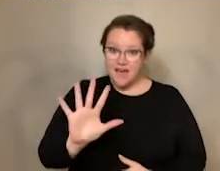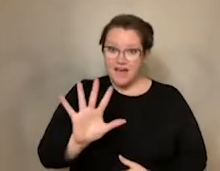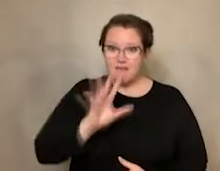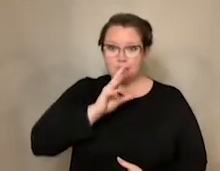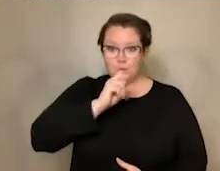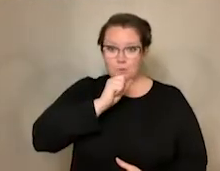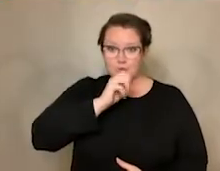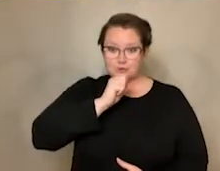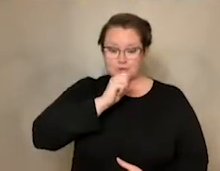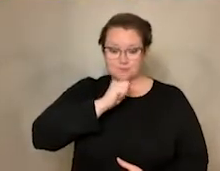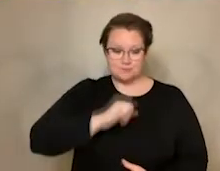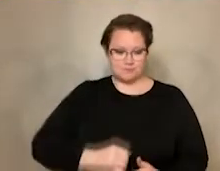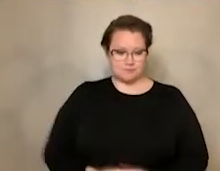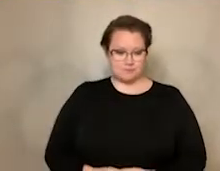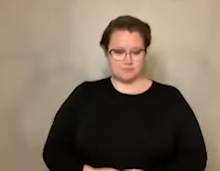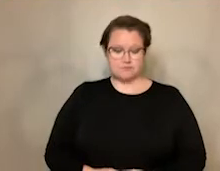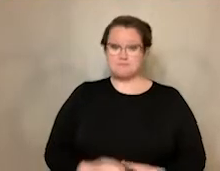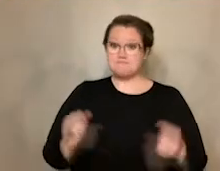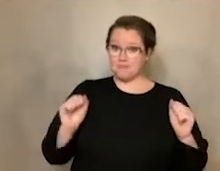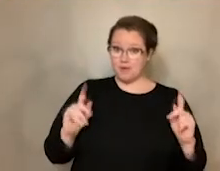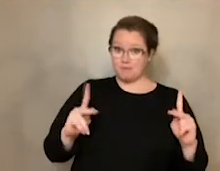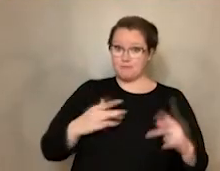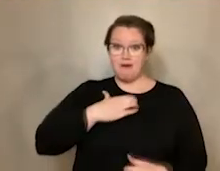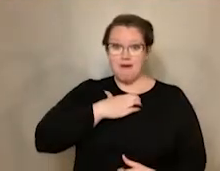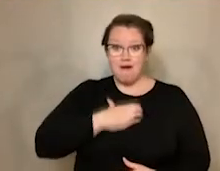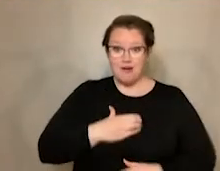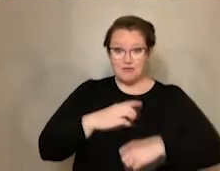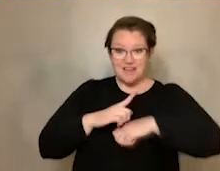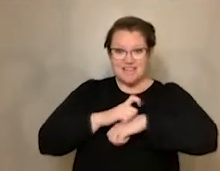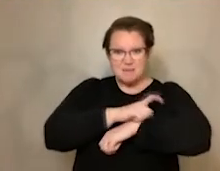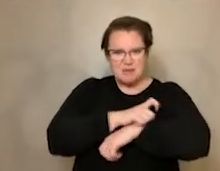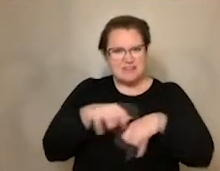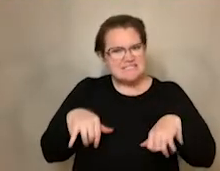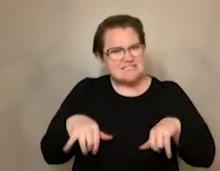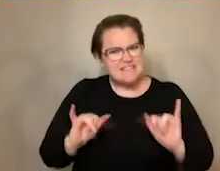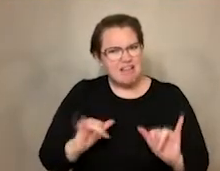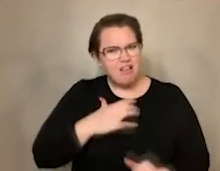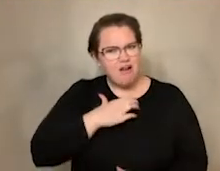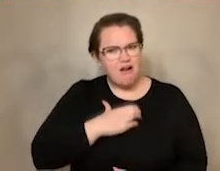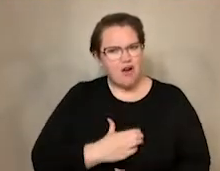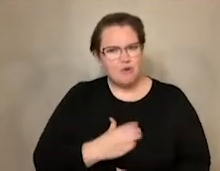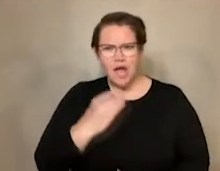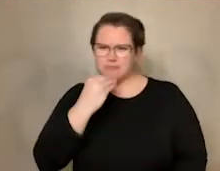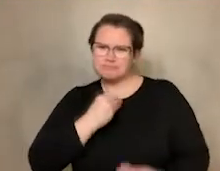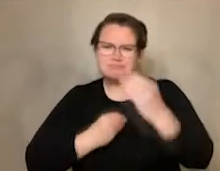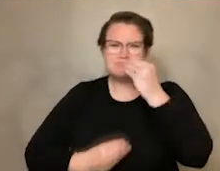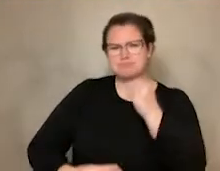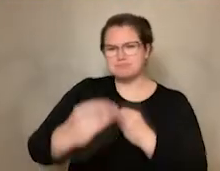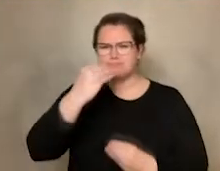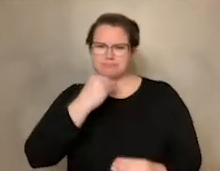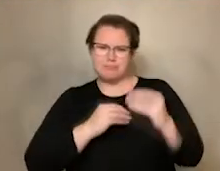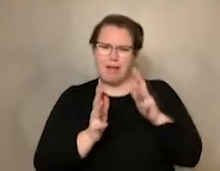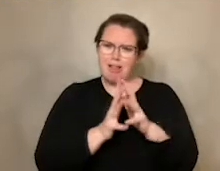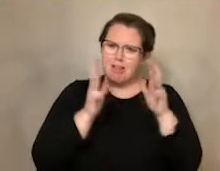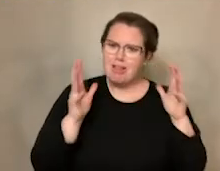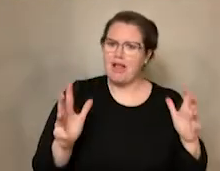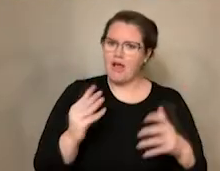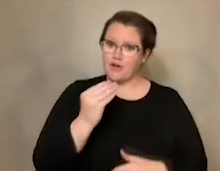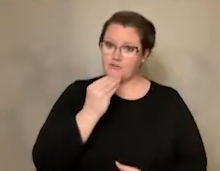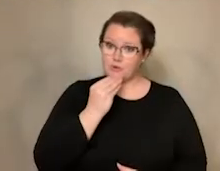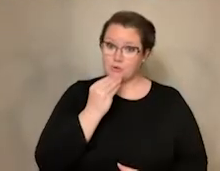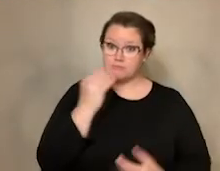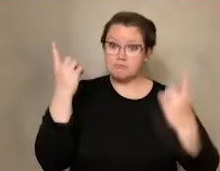oranges. All right, and the hungry caterpillar, he was still hungry after eating all that food. And